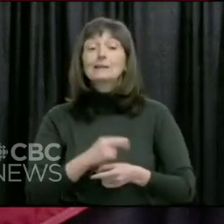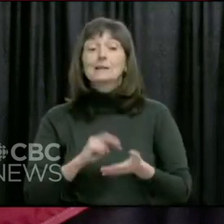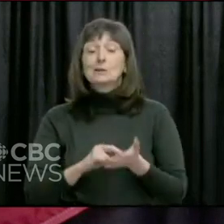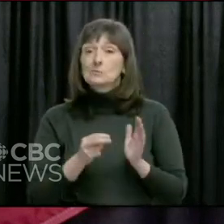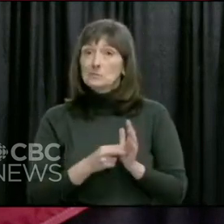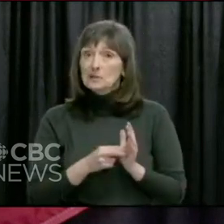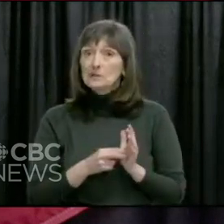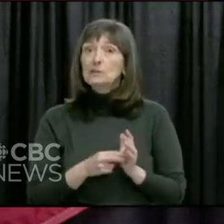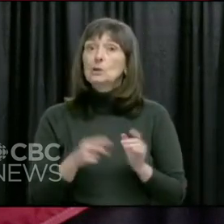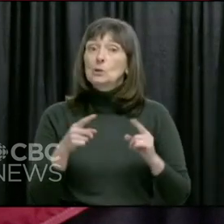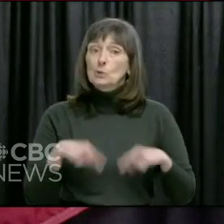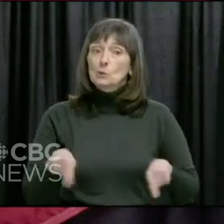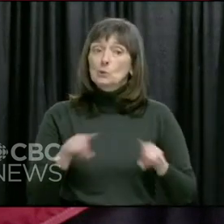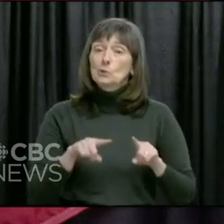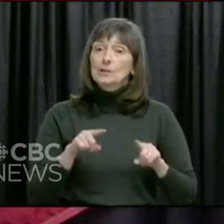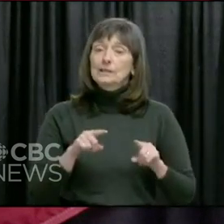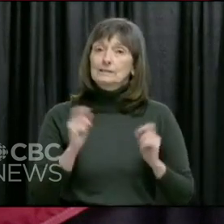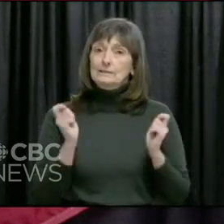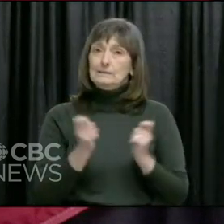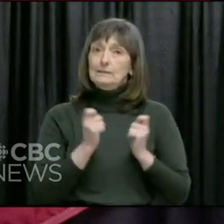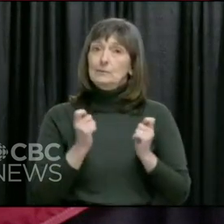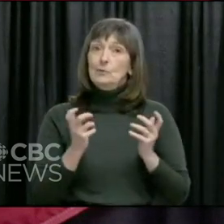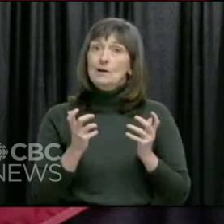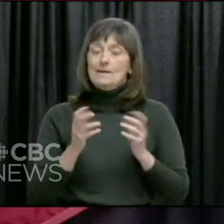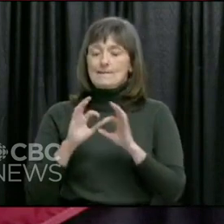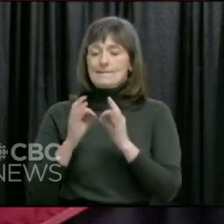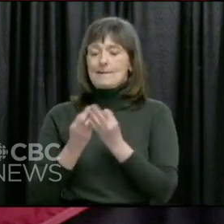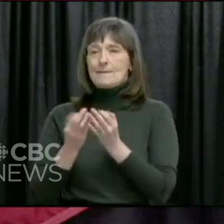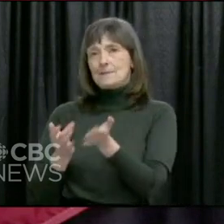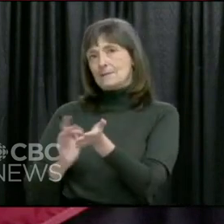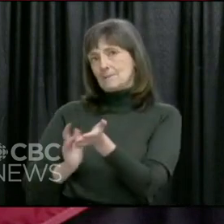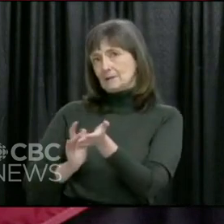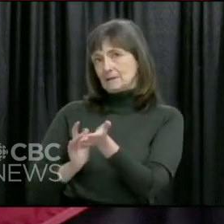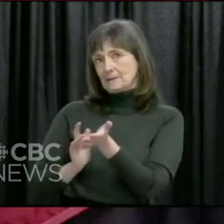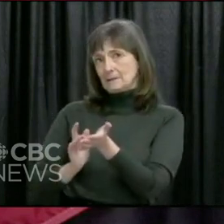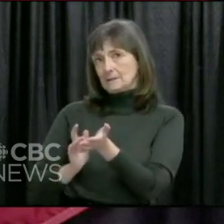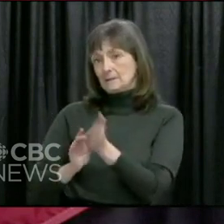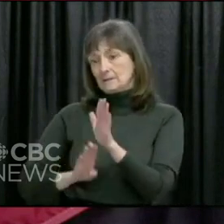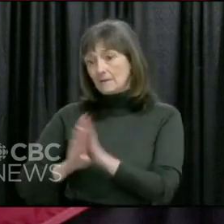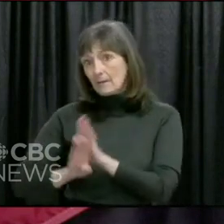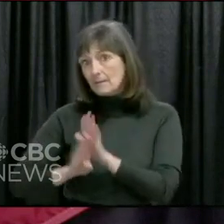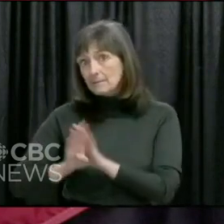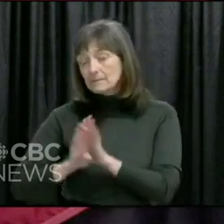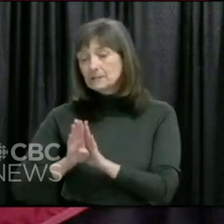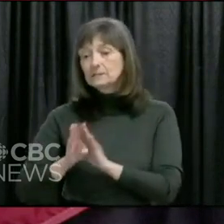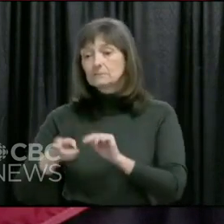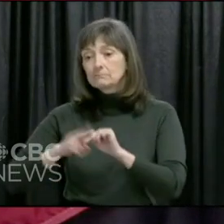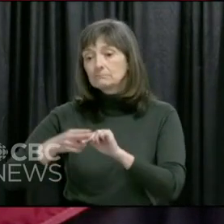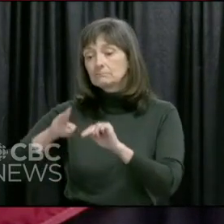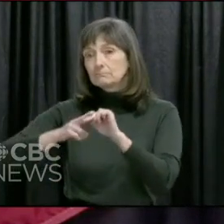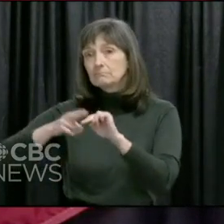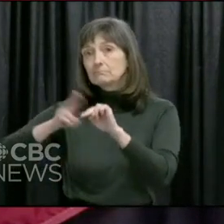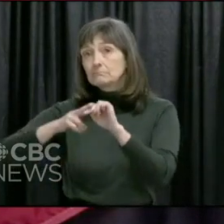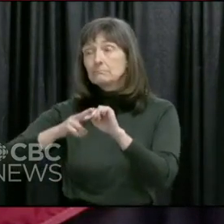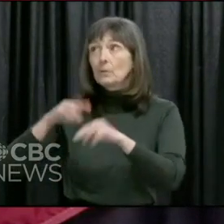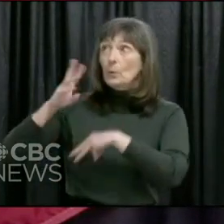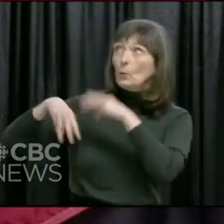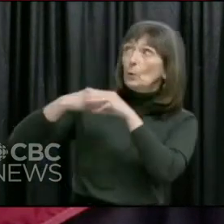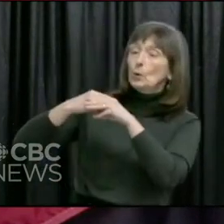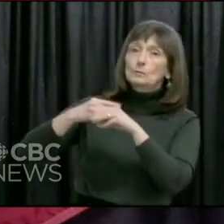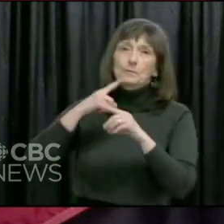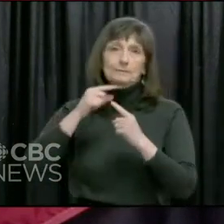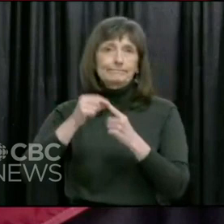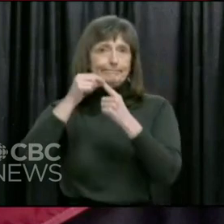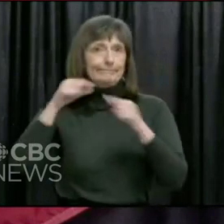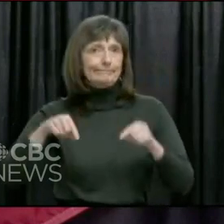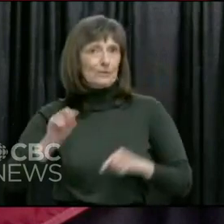the progress that is being made by family medicine and the special contributions of family doctors, not just around the world, but